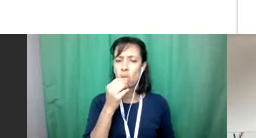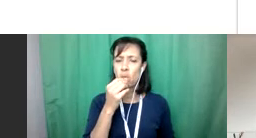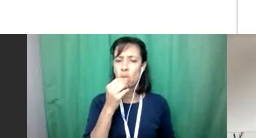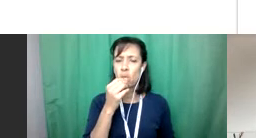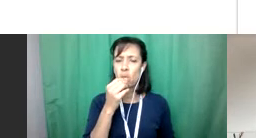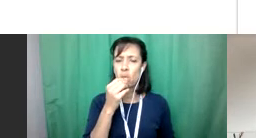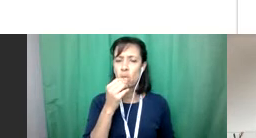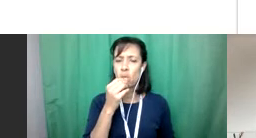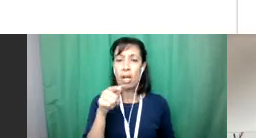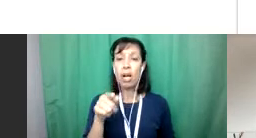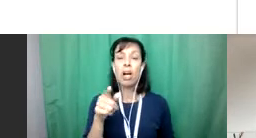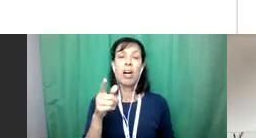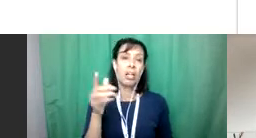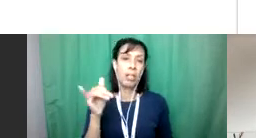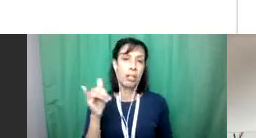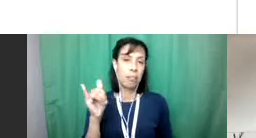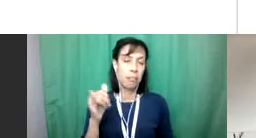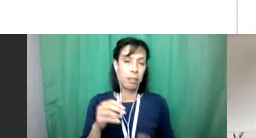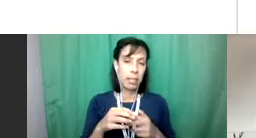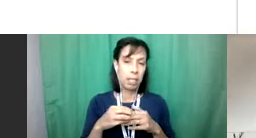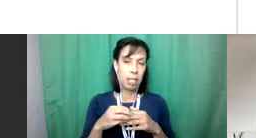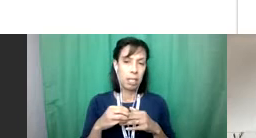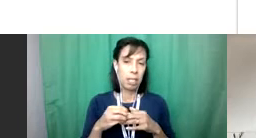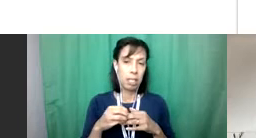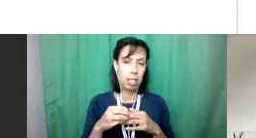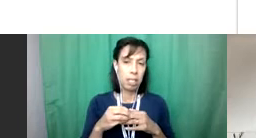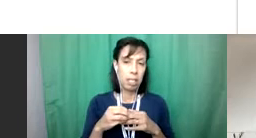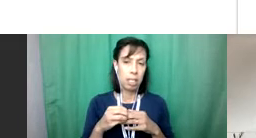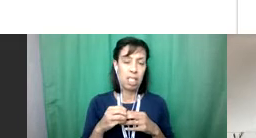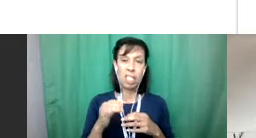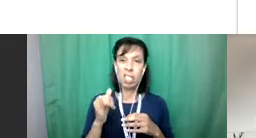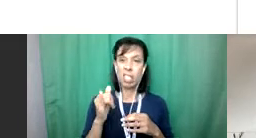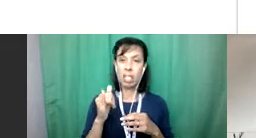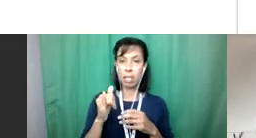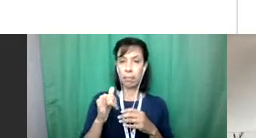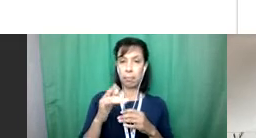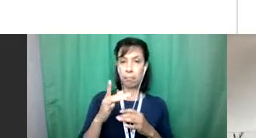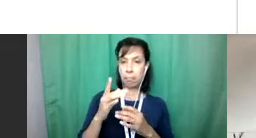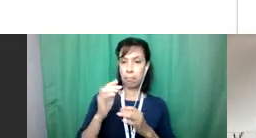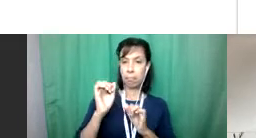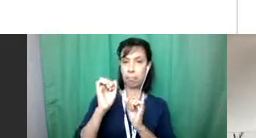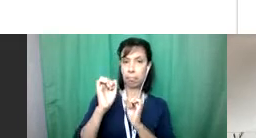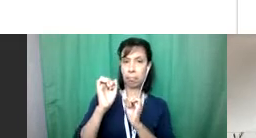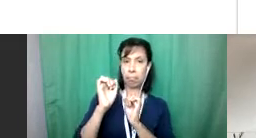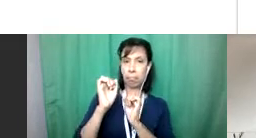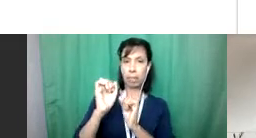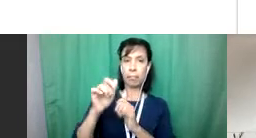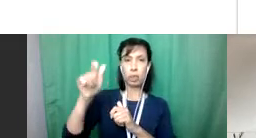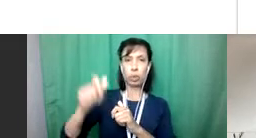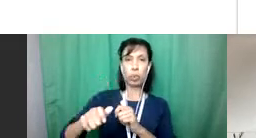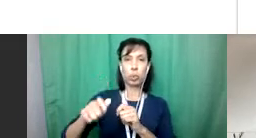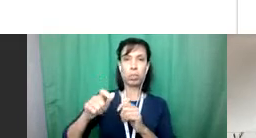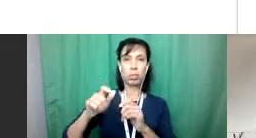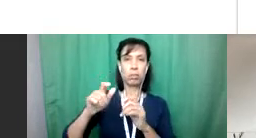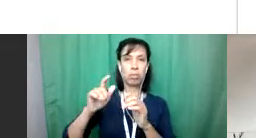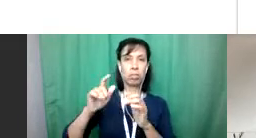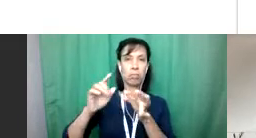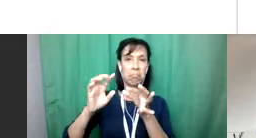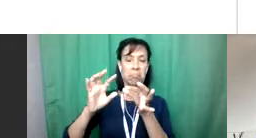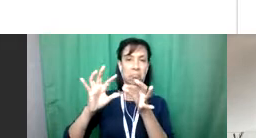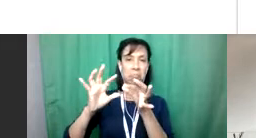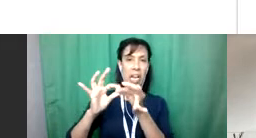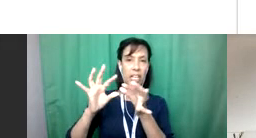simply be because of a kind of bandwidth issue or a speed of internet connection, Adam. I'm not sure why that is, but what